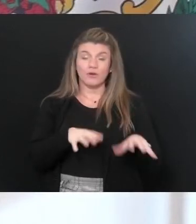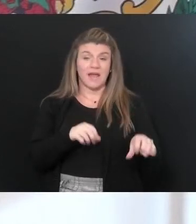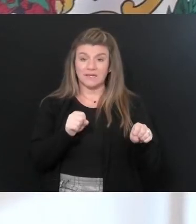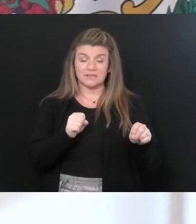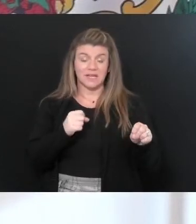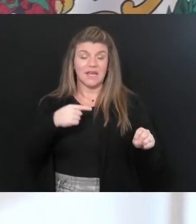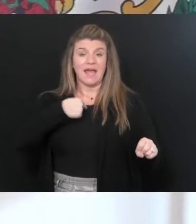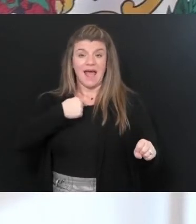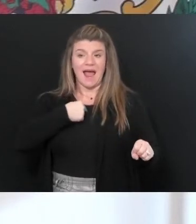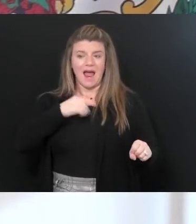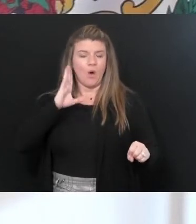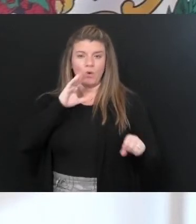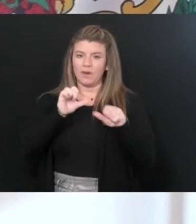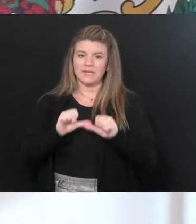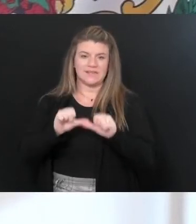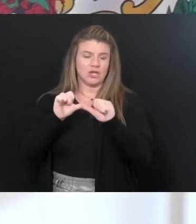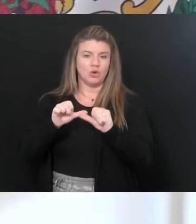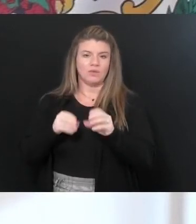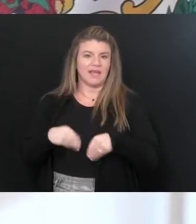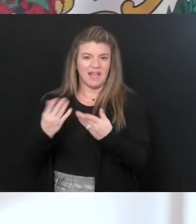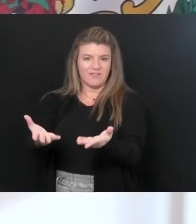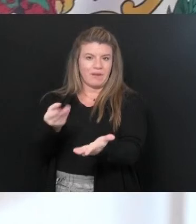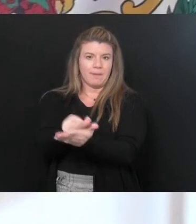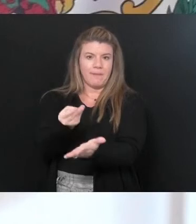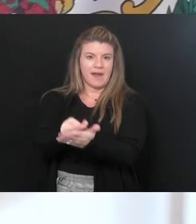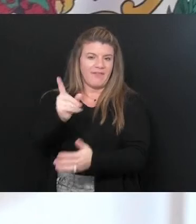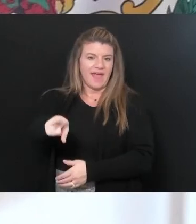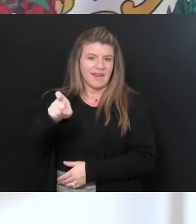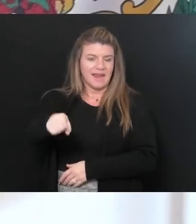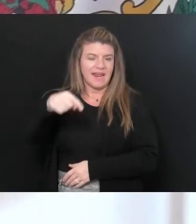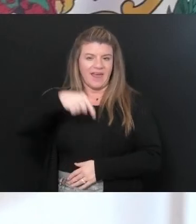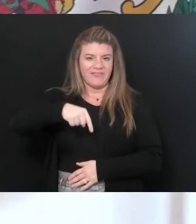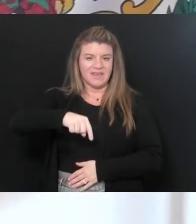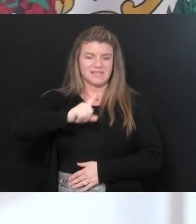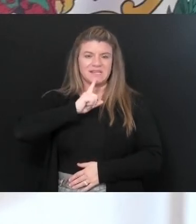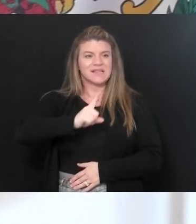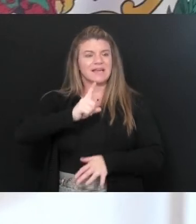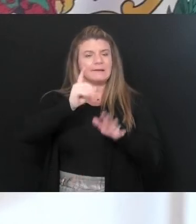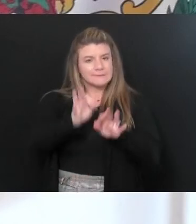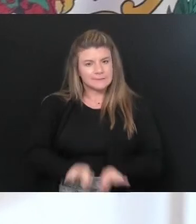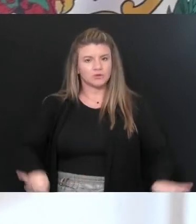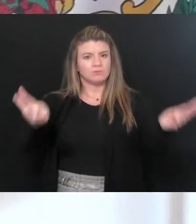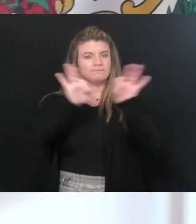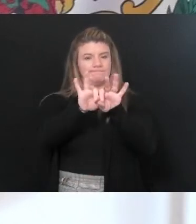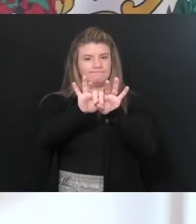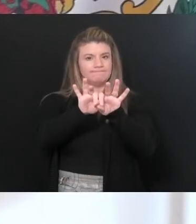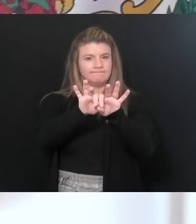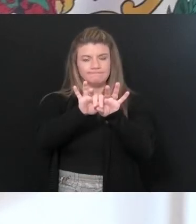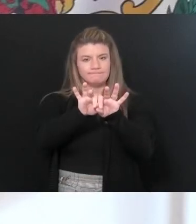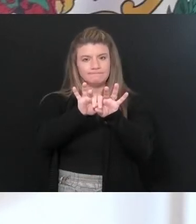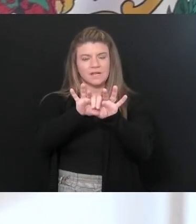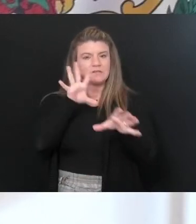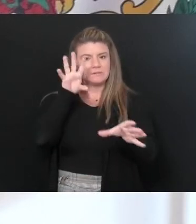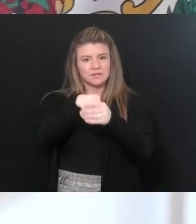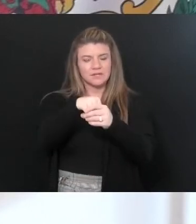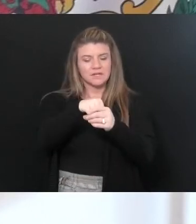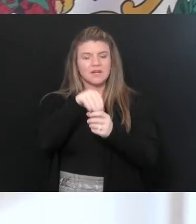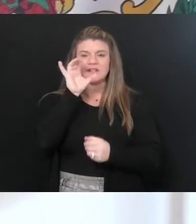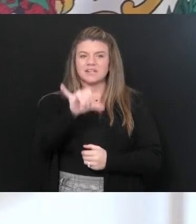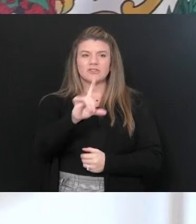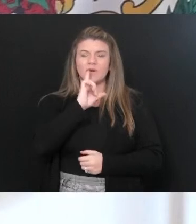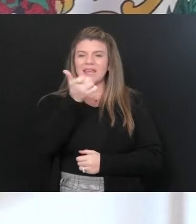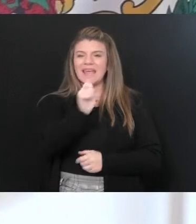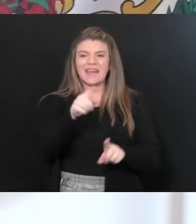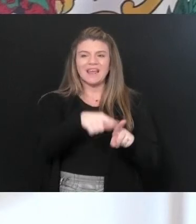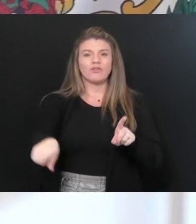I'm absolutely going to continue to fund this. This is an absolute essential beyond belief. And so any of